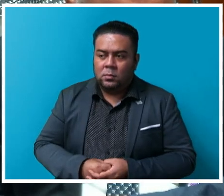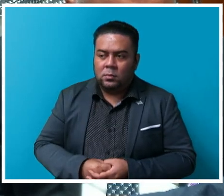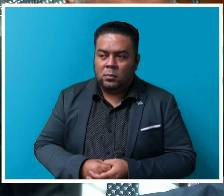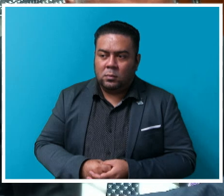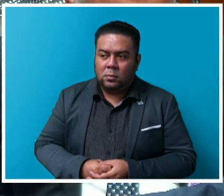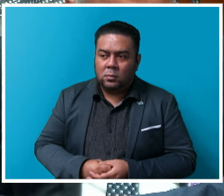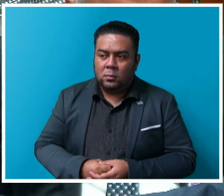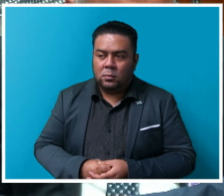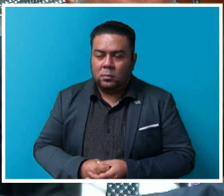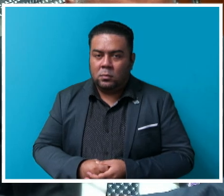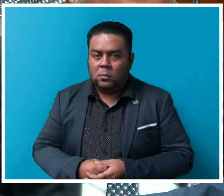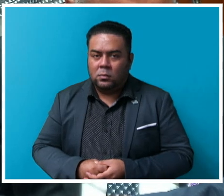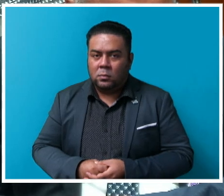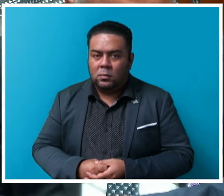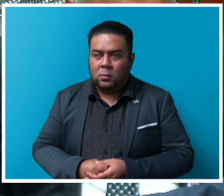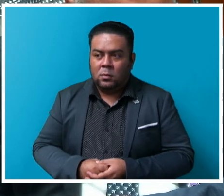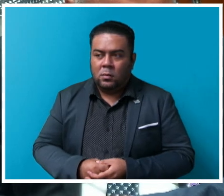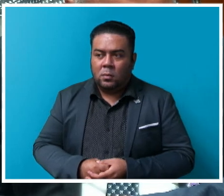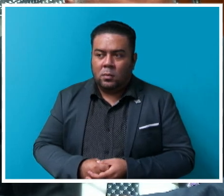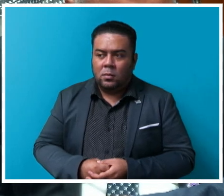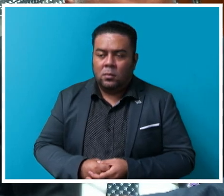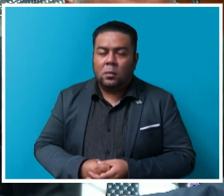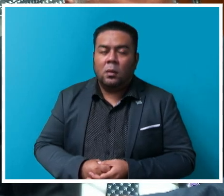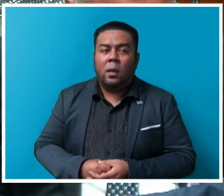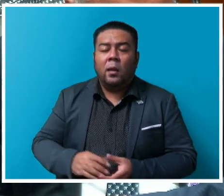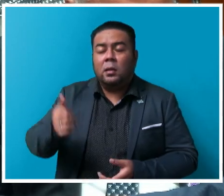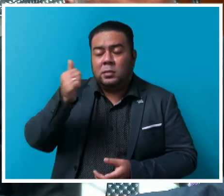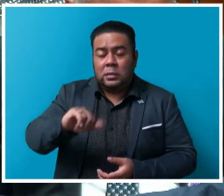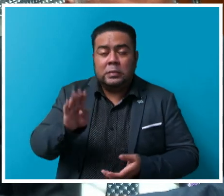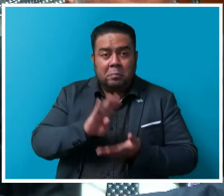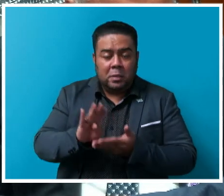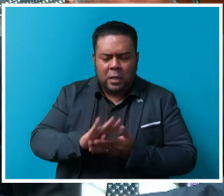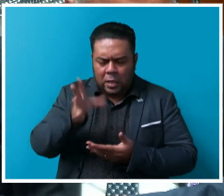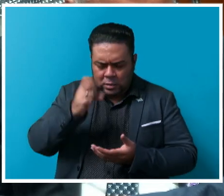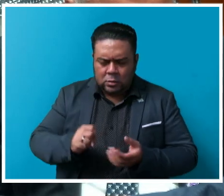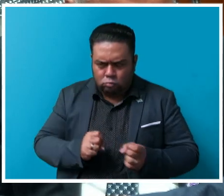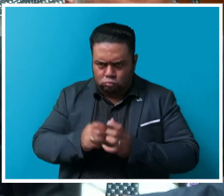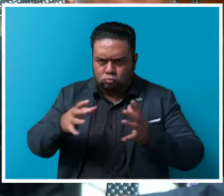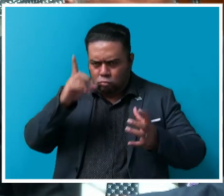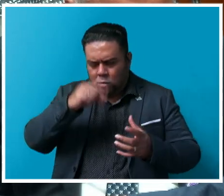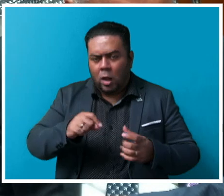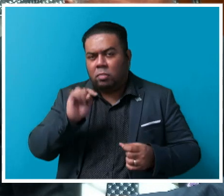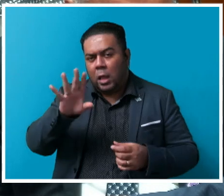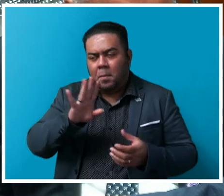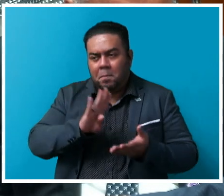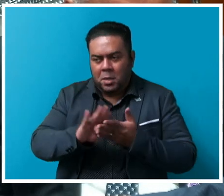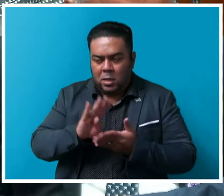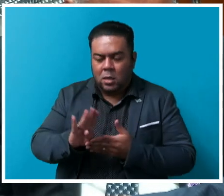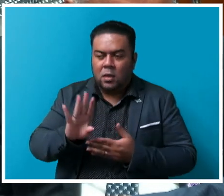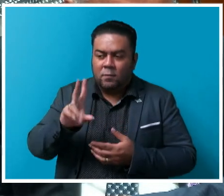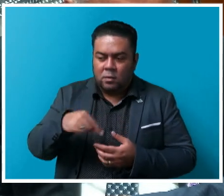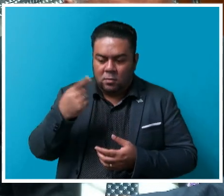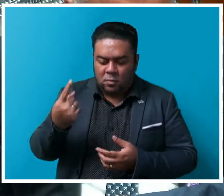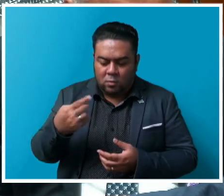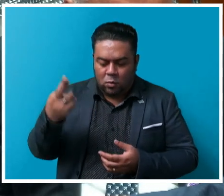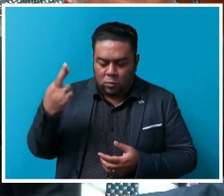just under 6 billion and has the potential to grow to 10 billion very quickly if some of the